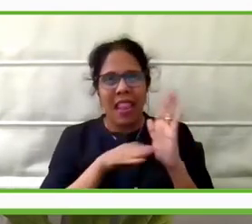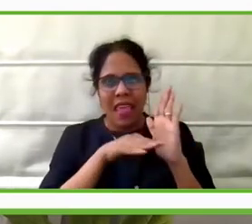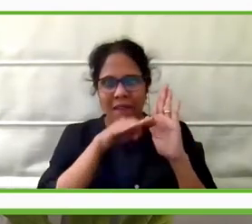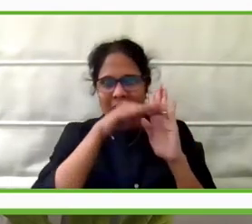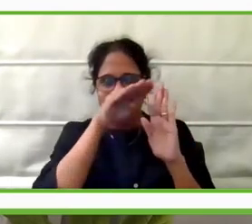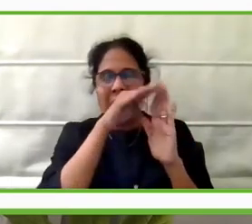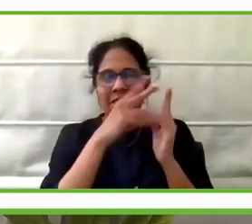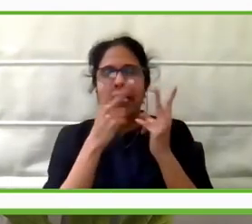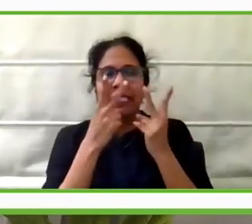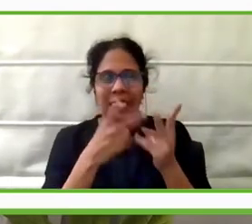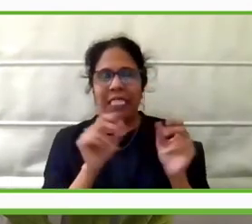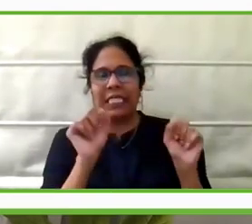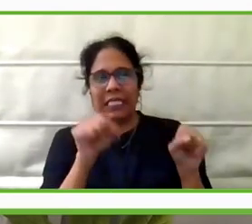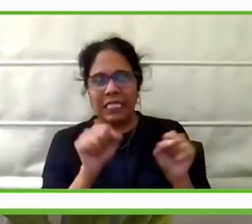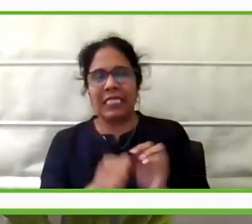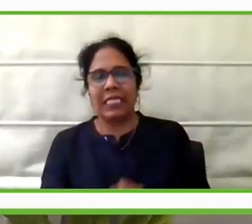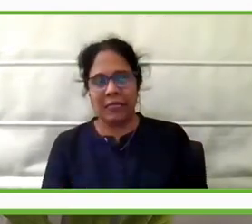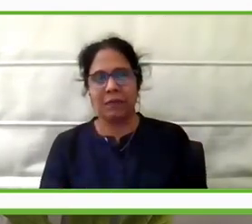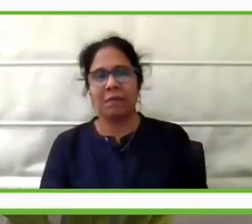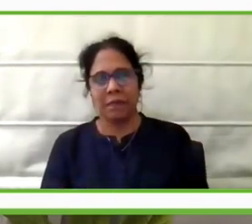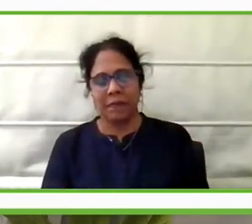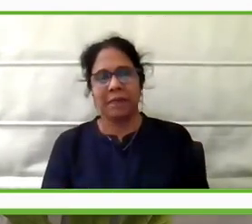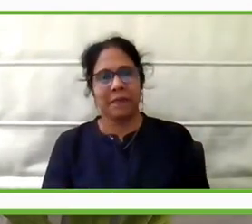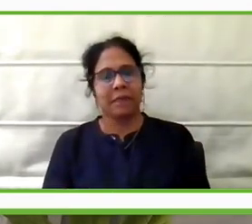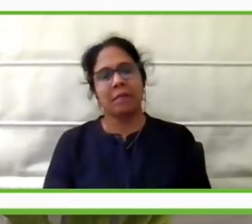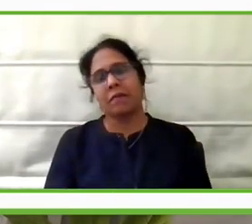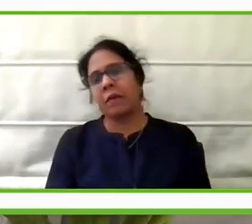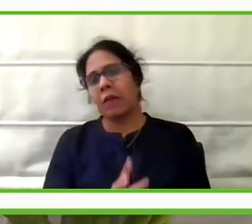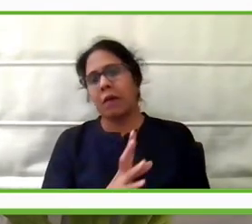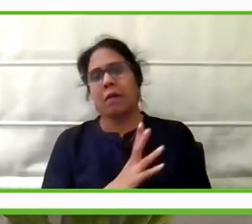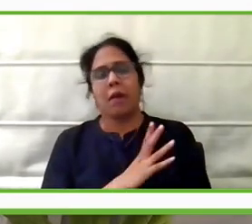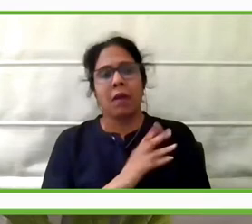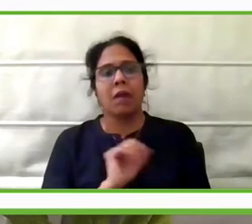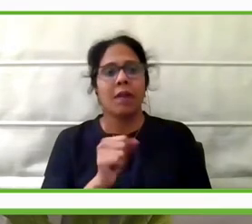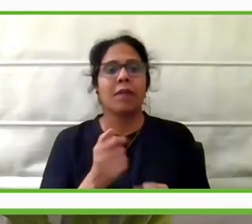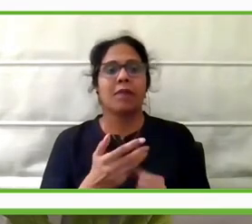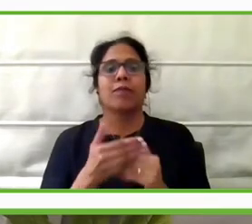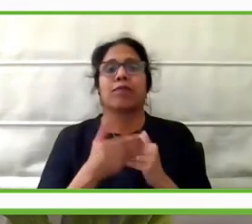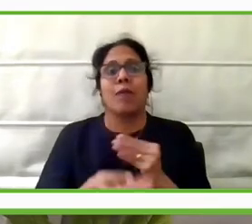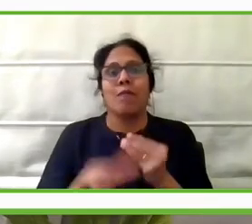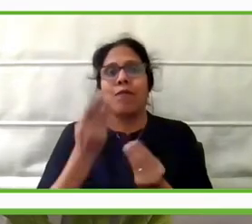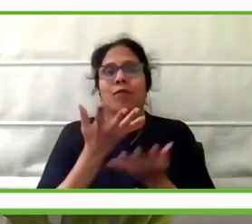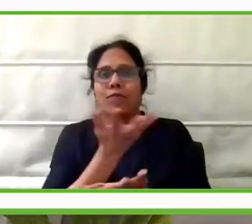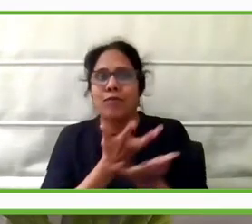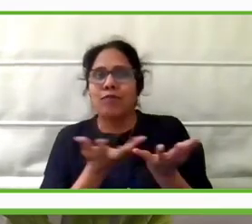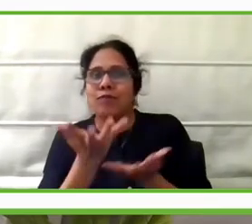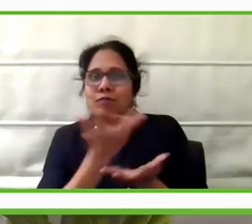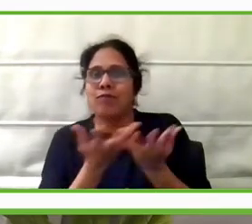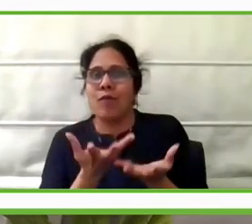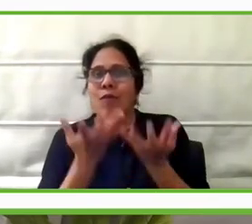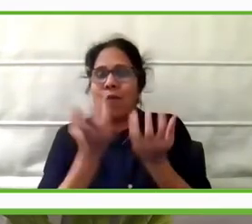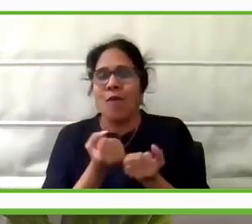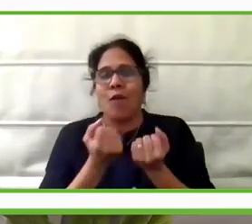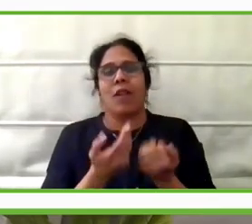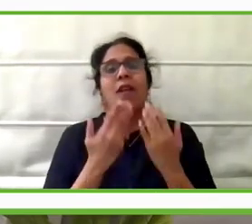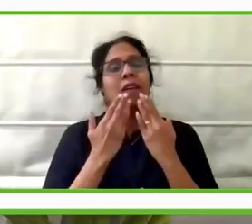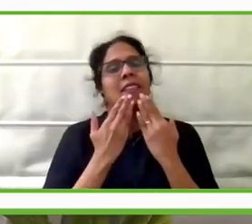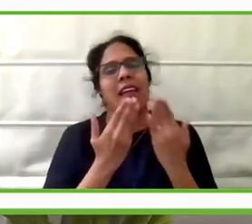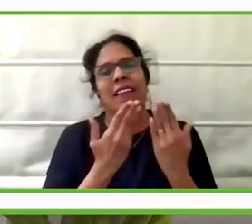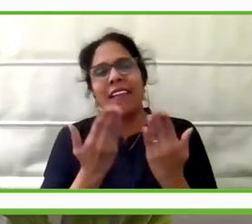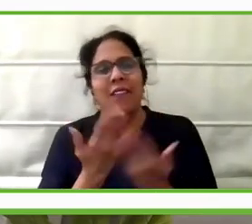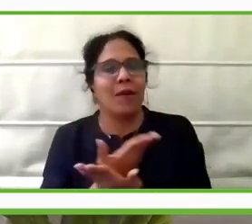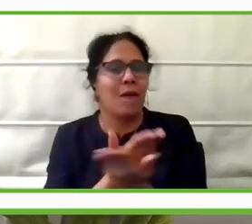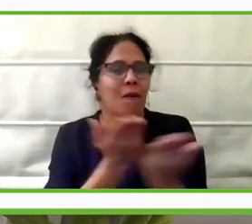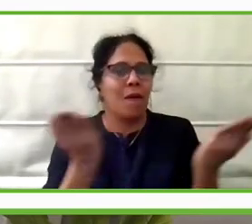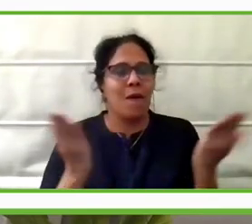I think so. Right? I look forward to having more conversations. I want to thank everyone for